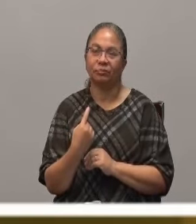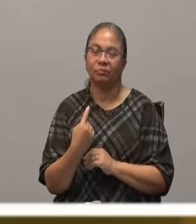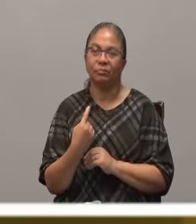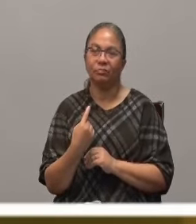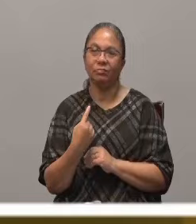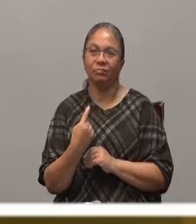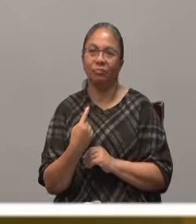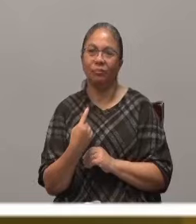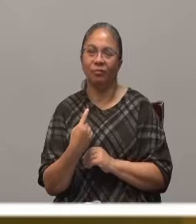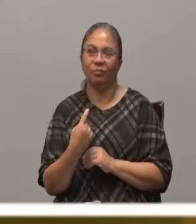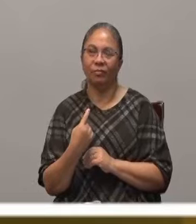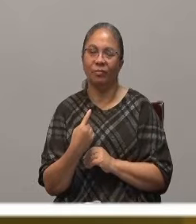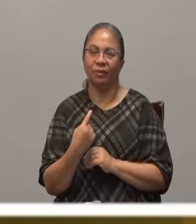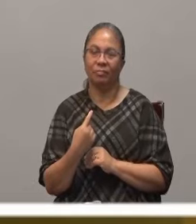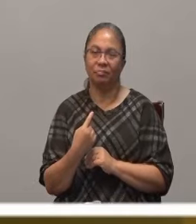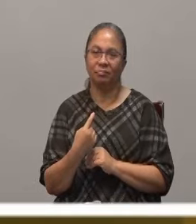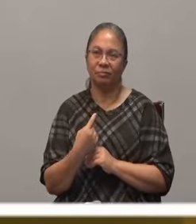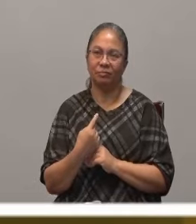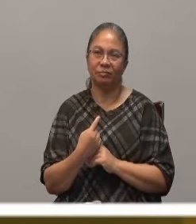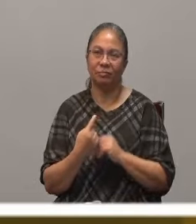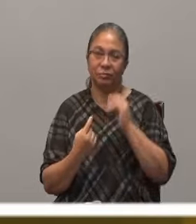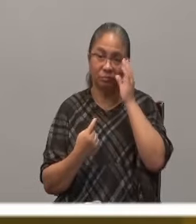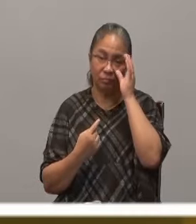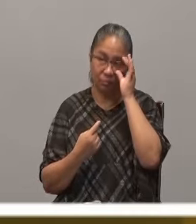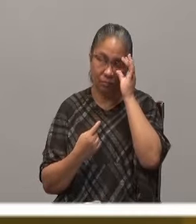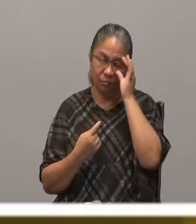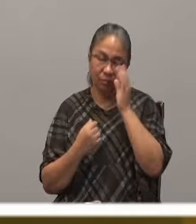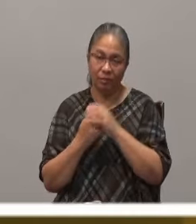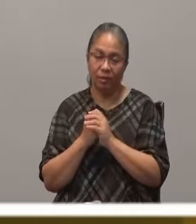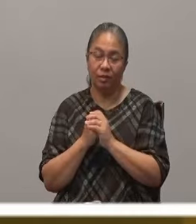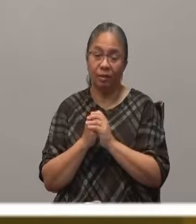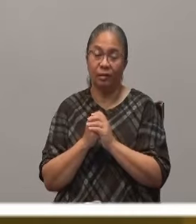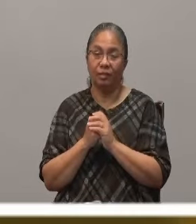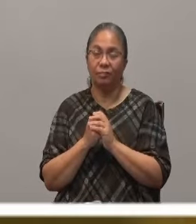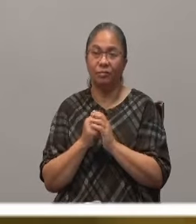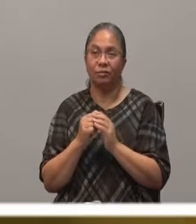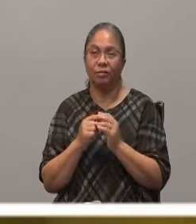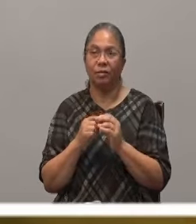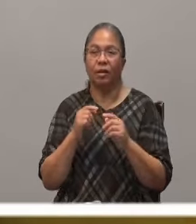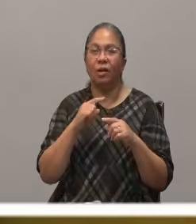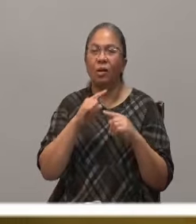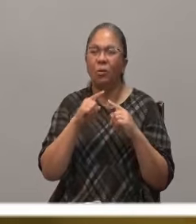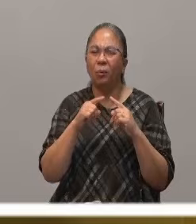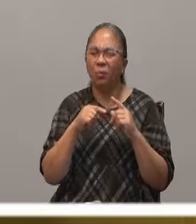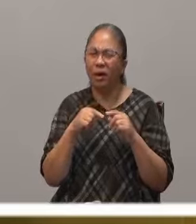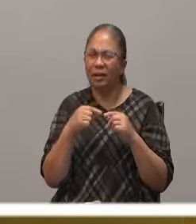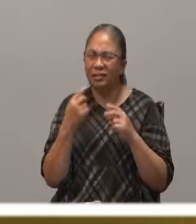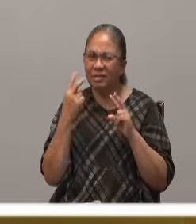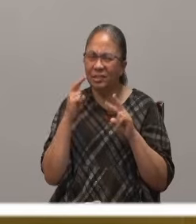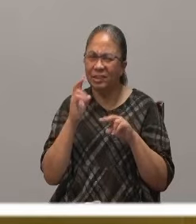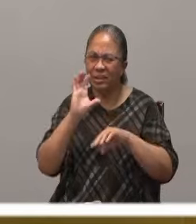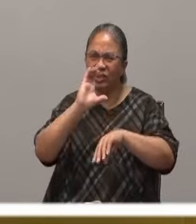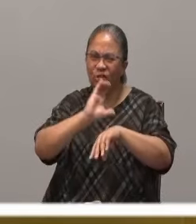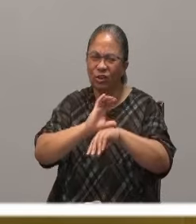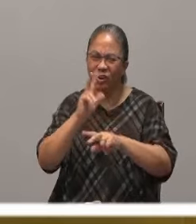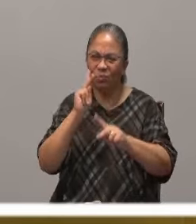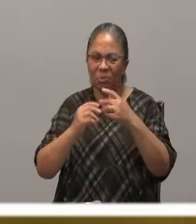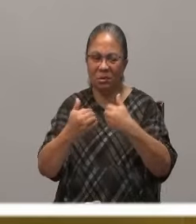the truth that Jesus was sent from God. And so whenever you see divisiveness in the